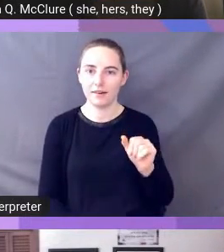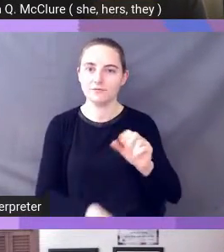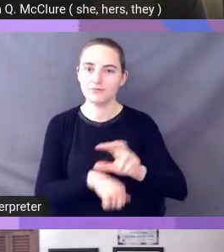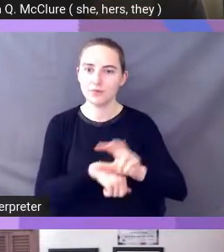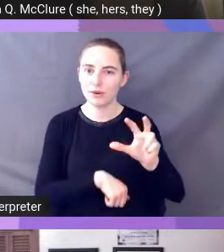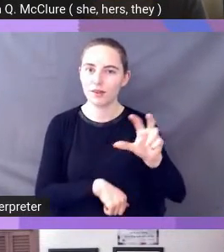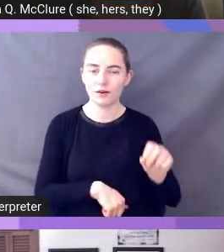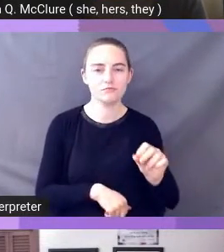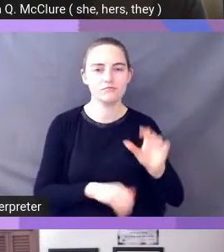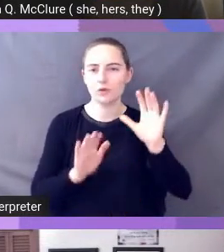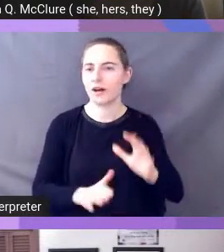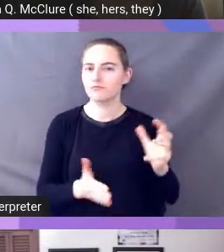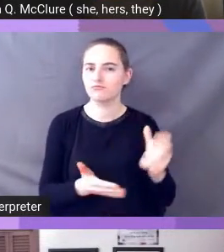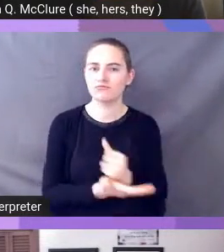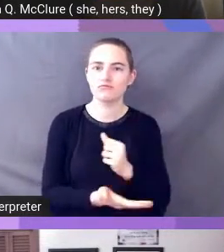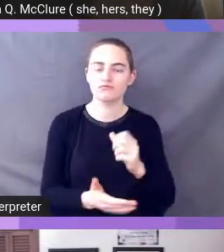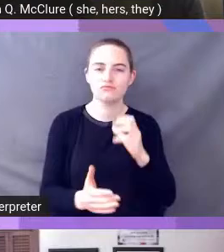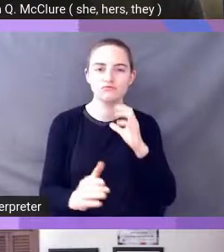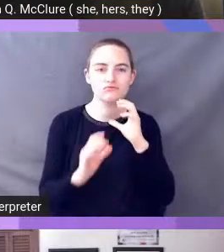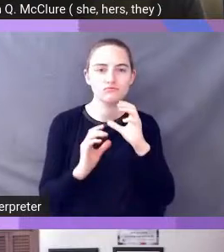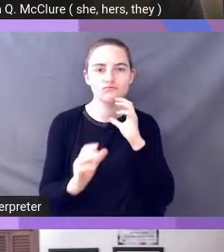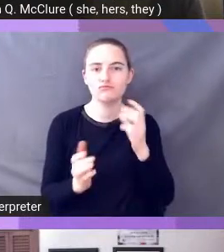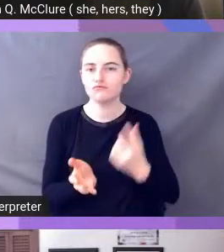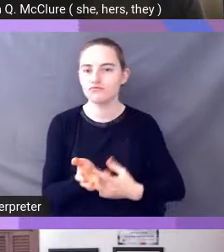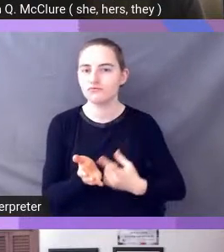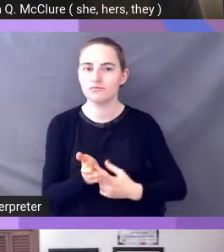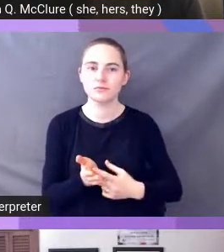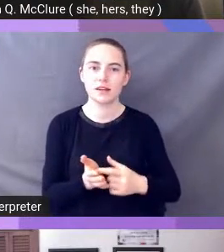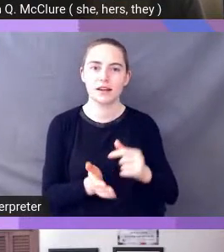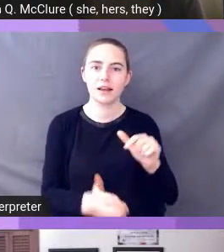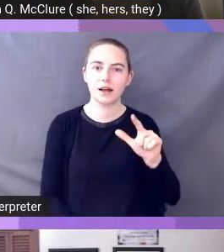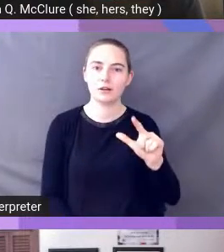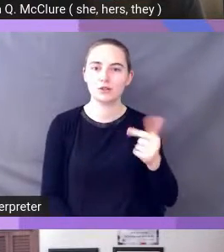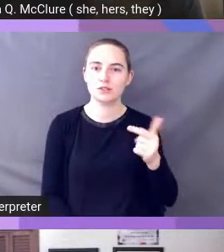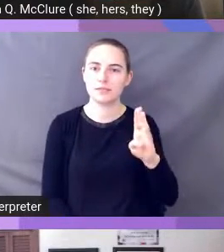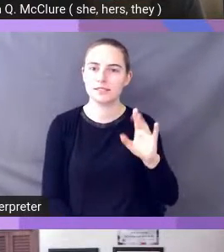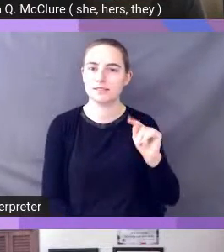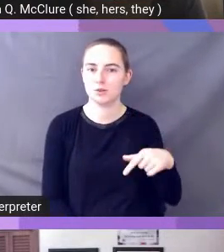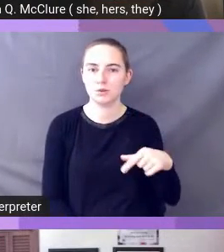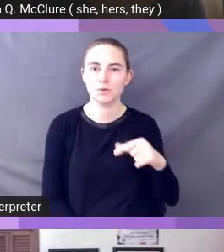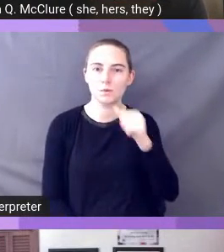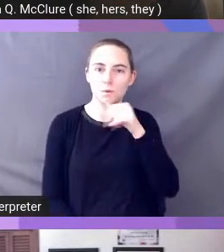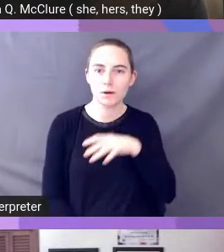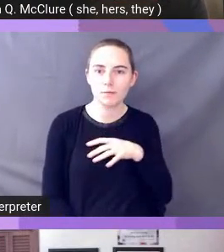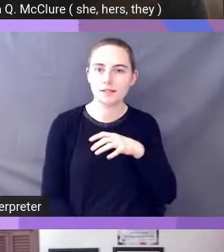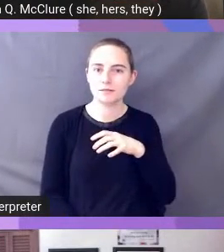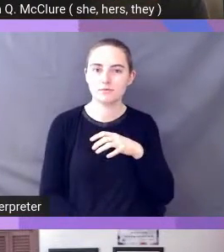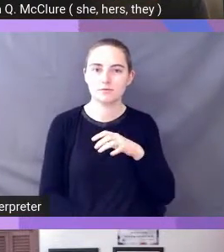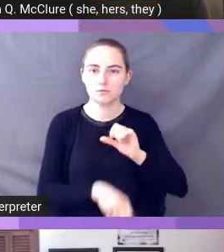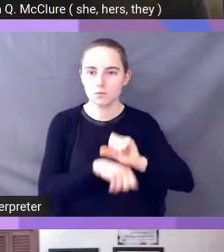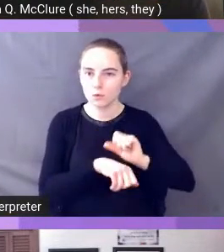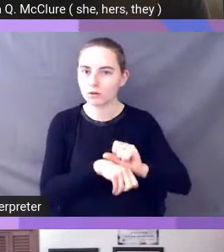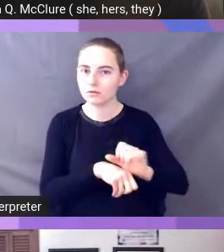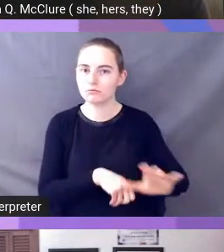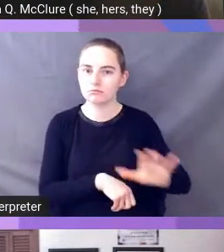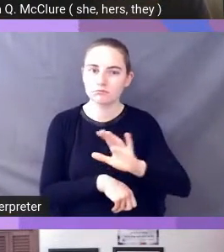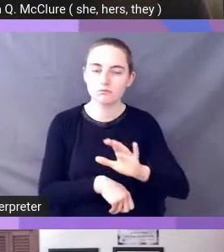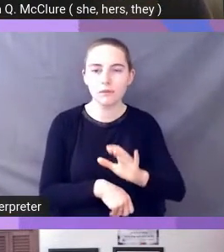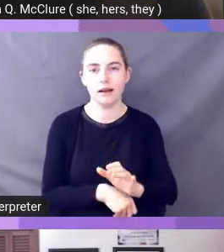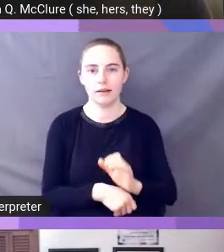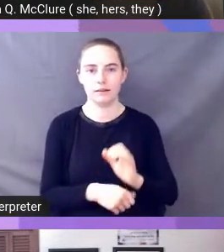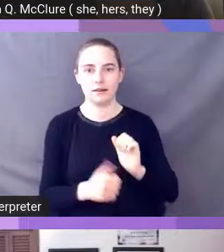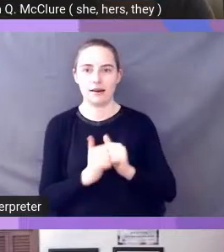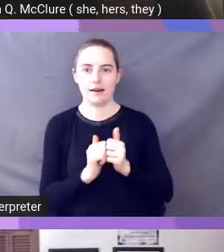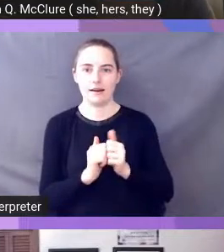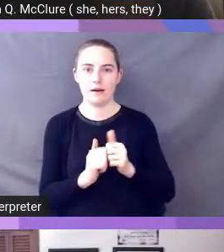about LGBTQ women organizing and what the center can do to be better participants in these spaces,